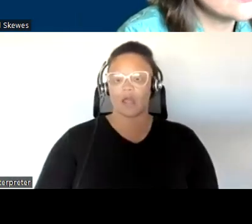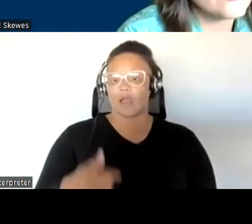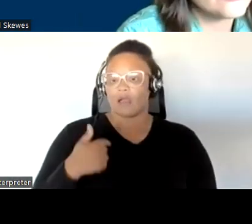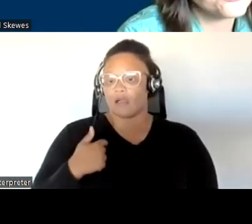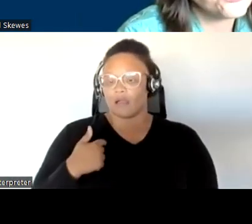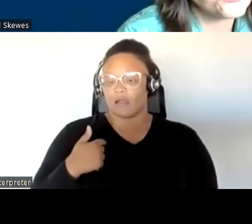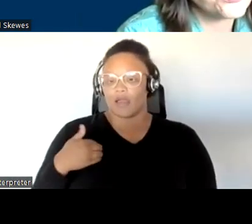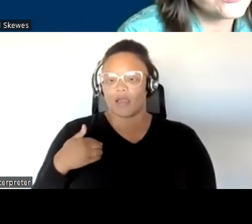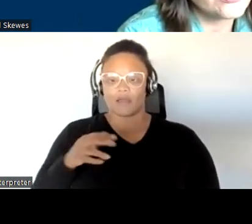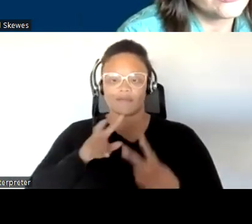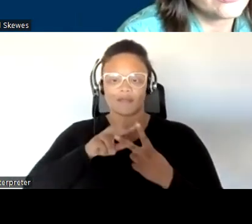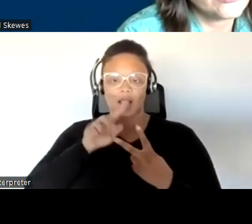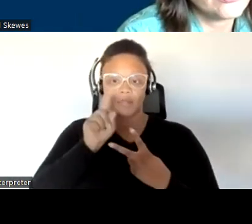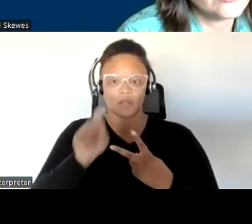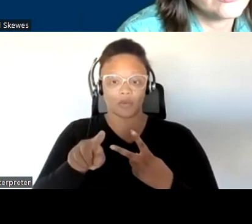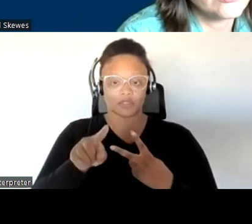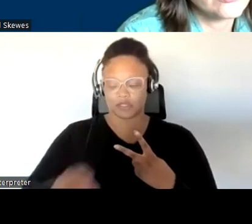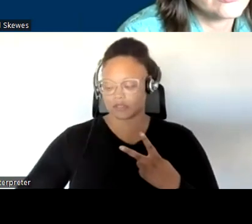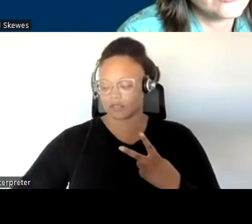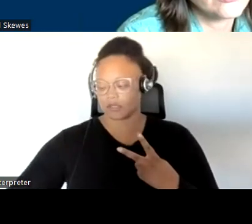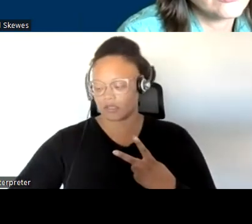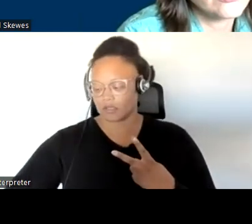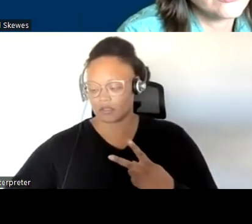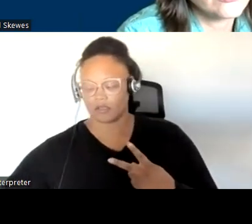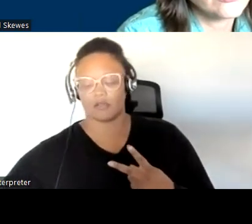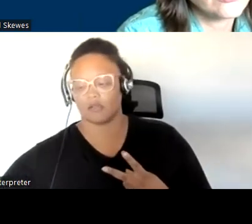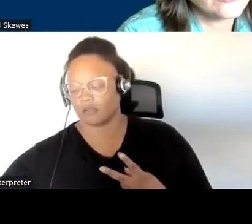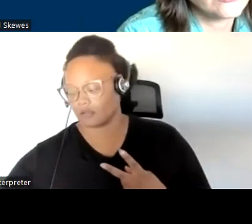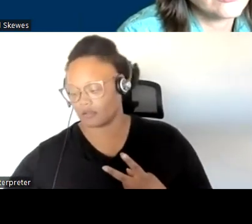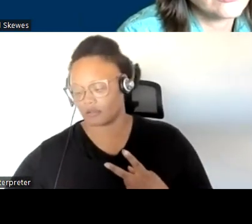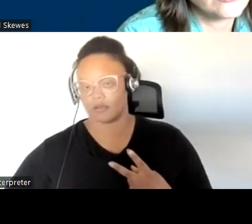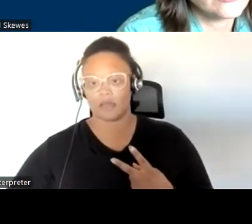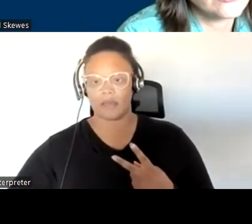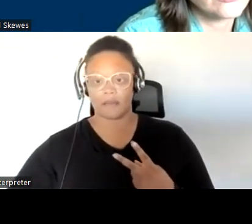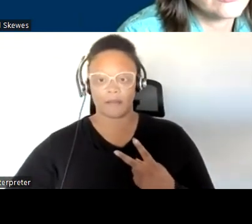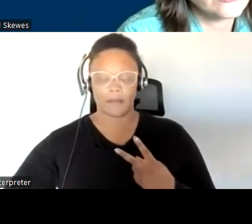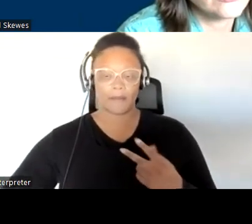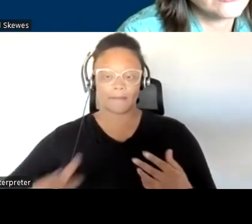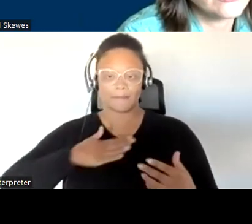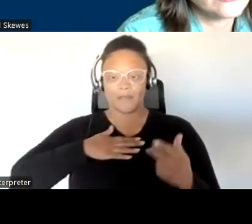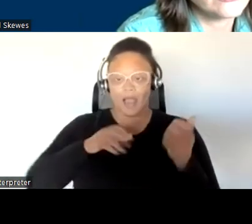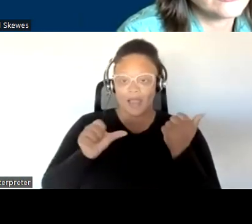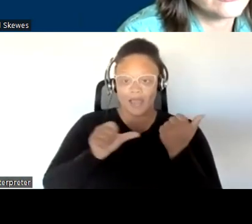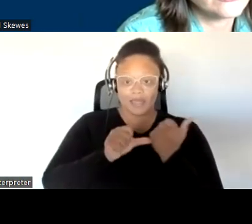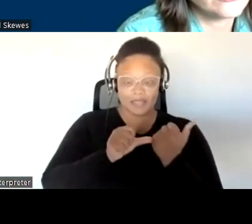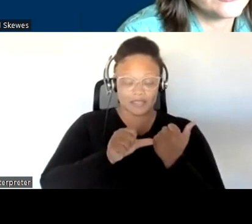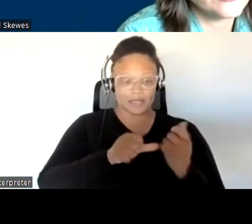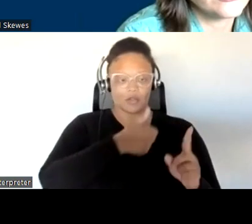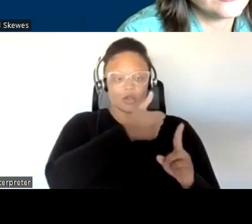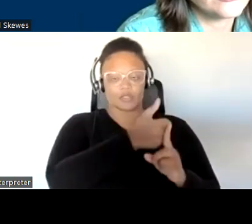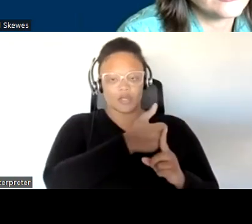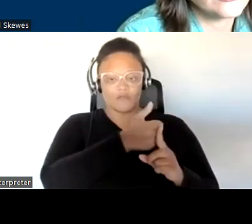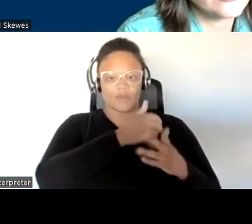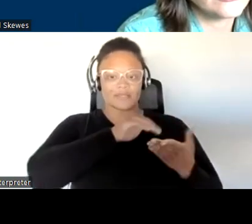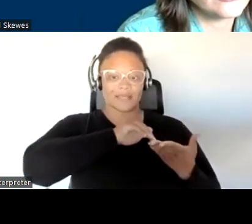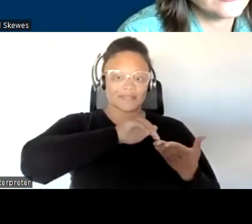a couple of questions. One is my assistant was a exempt provider for her grandson up until